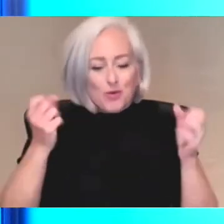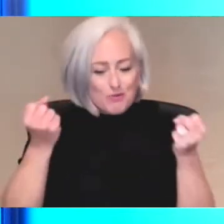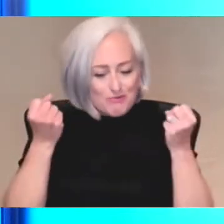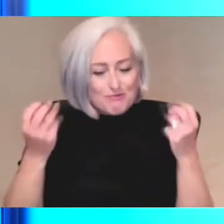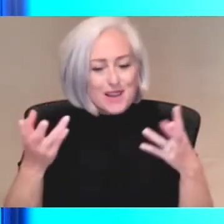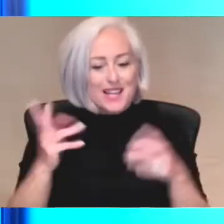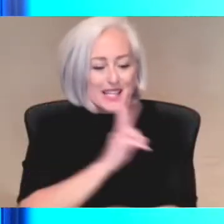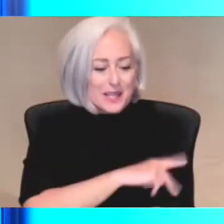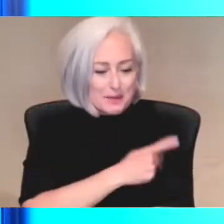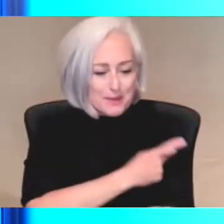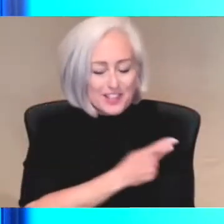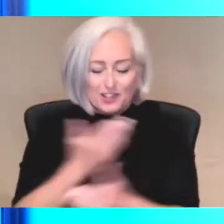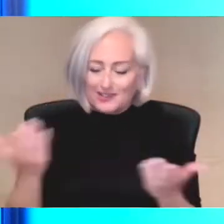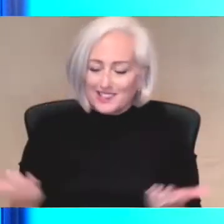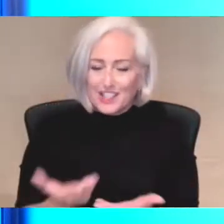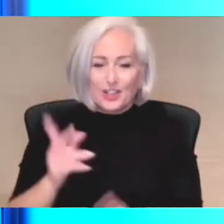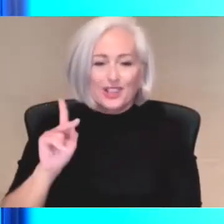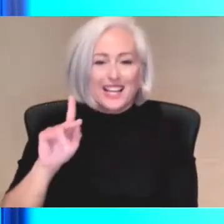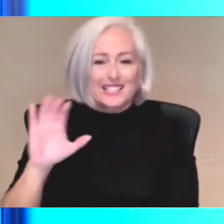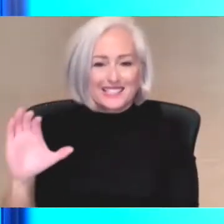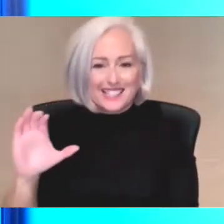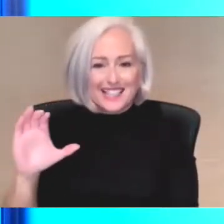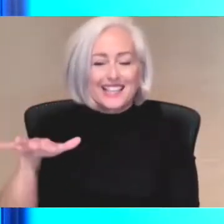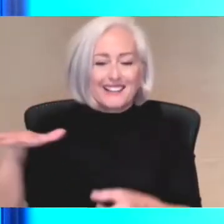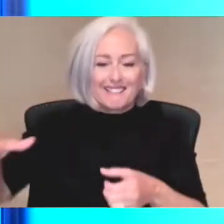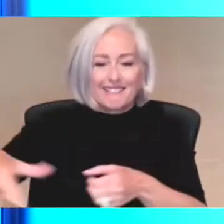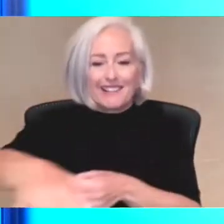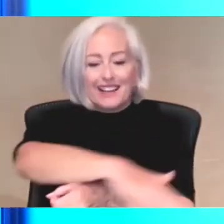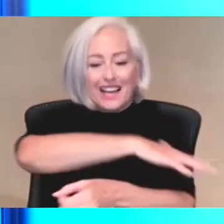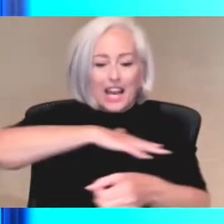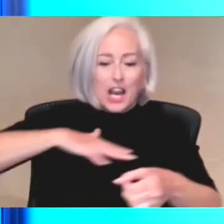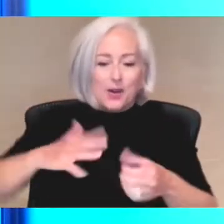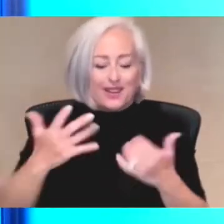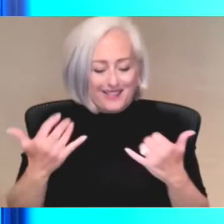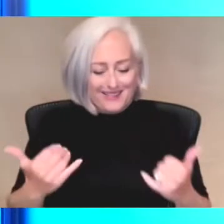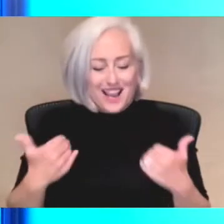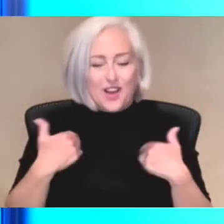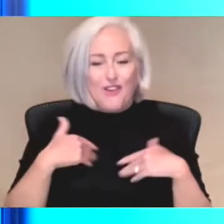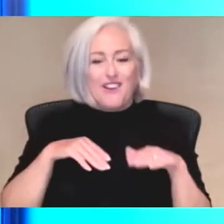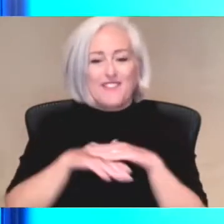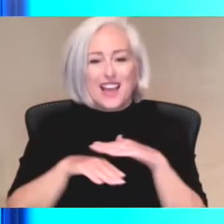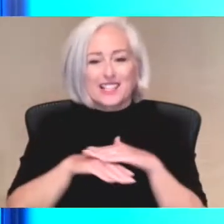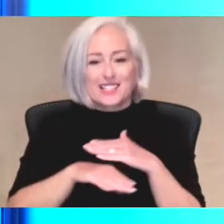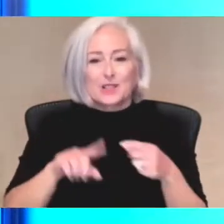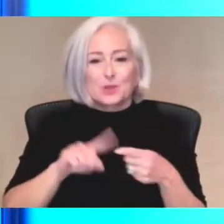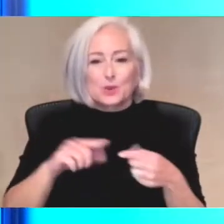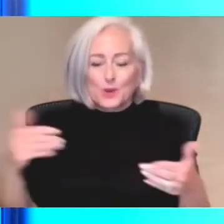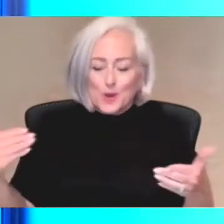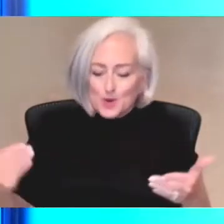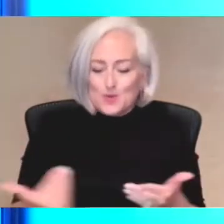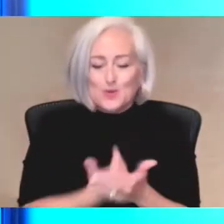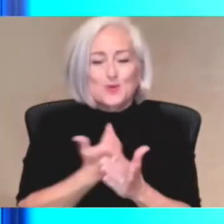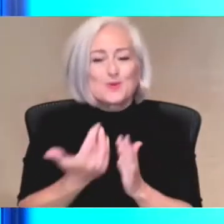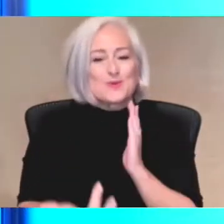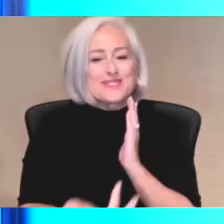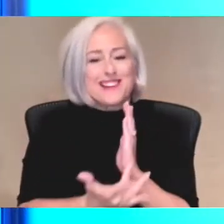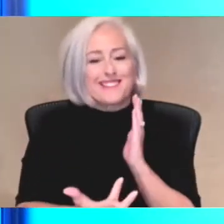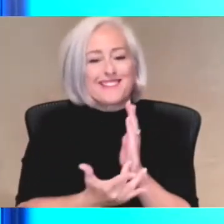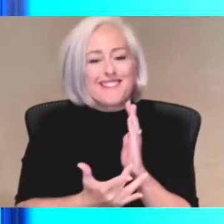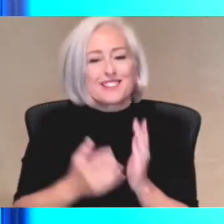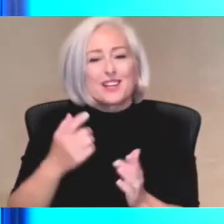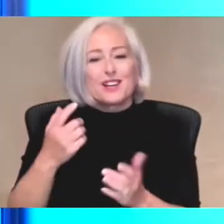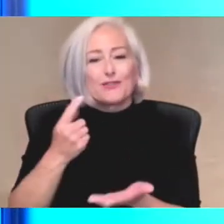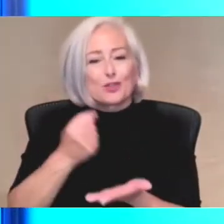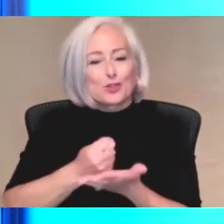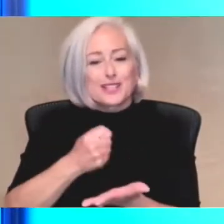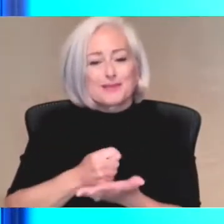in Kansas City and in the region who now have access to this cutting edge cancer treatment and are